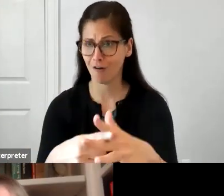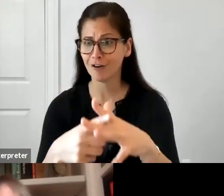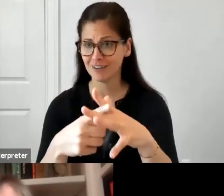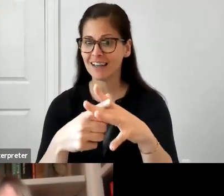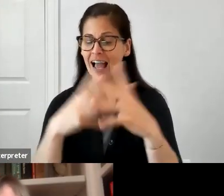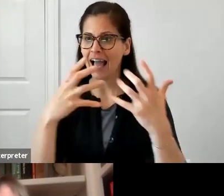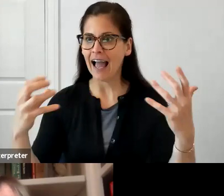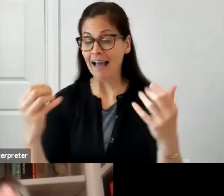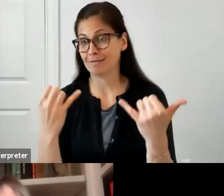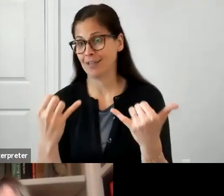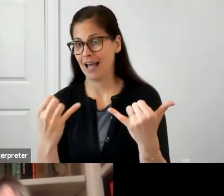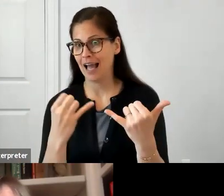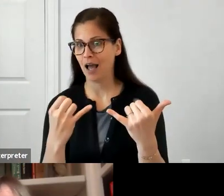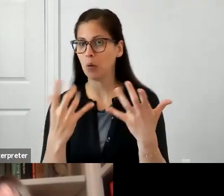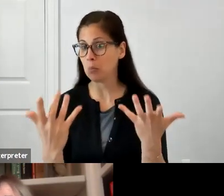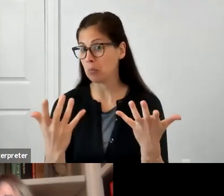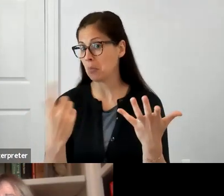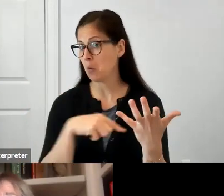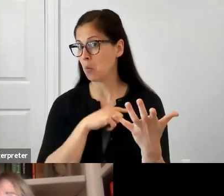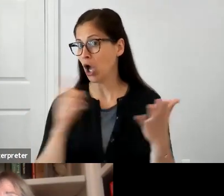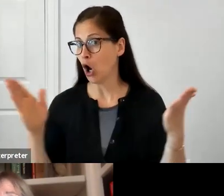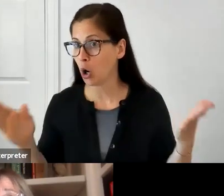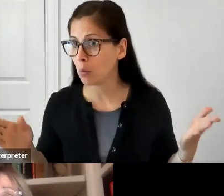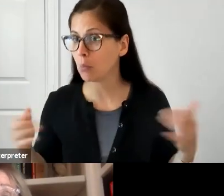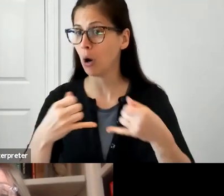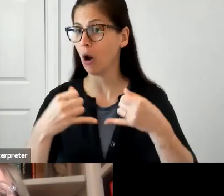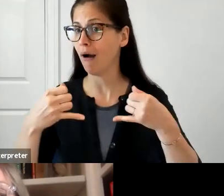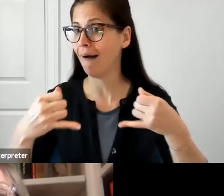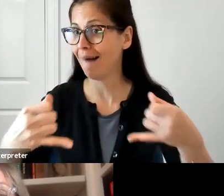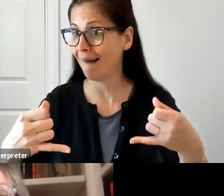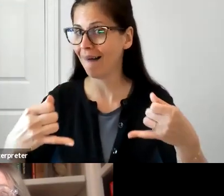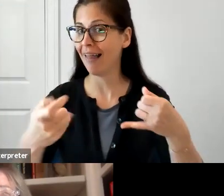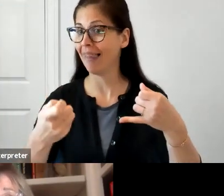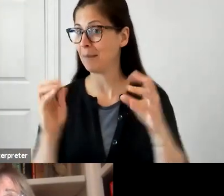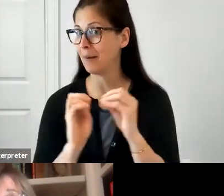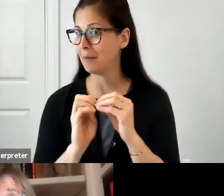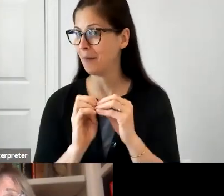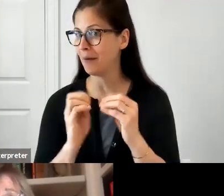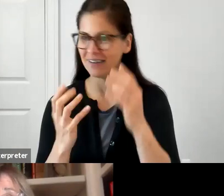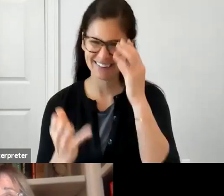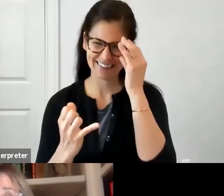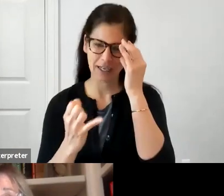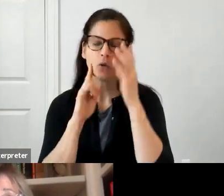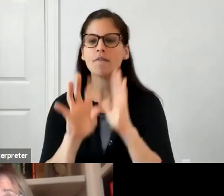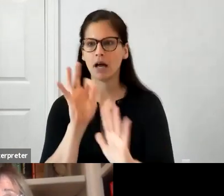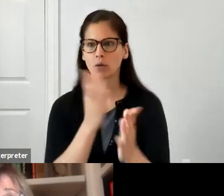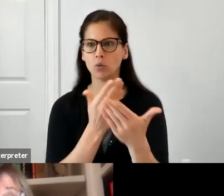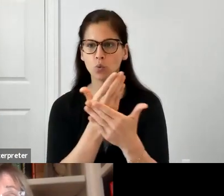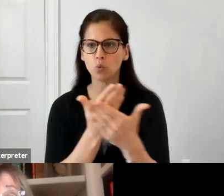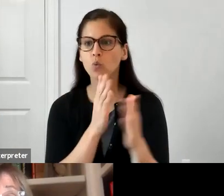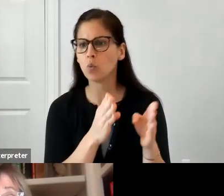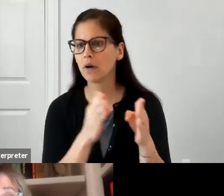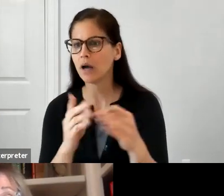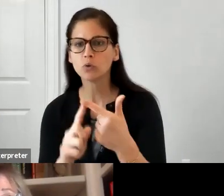I'm now led to believe that we are pushing the envelope just a titch more in terms of finding new ways to